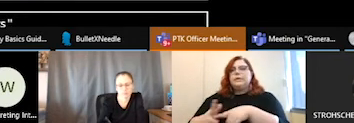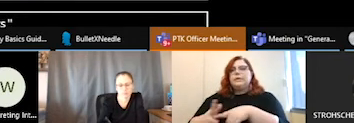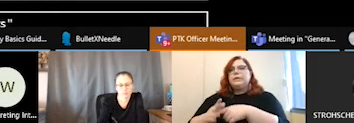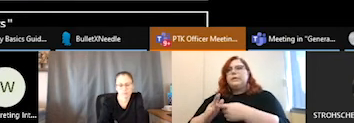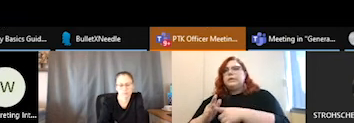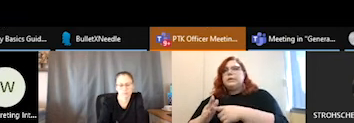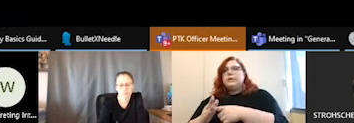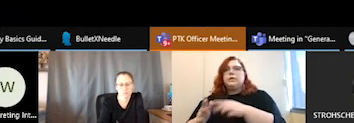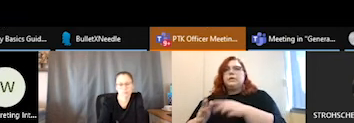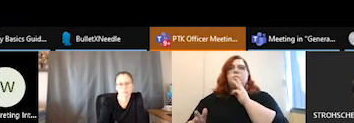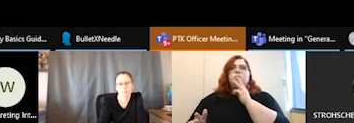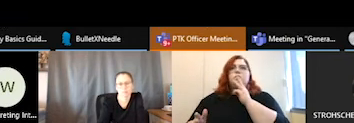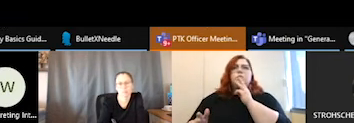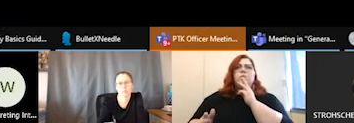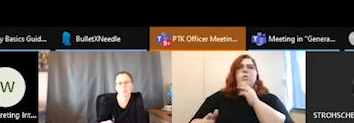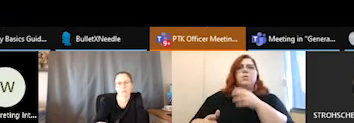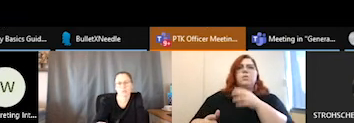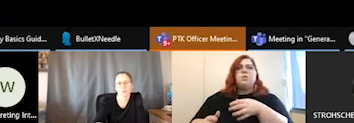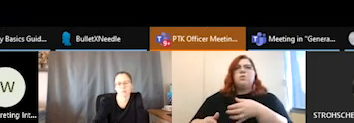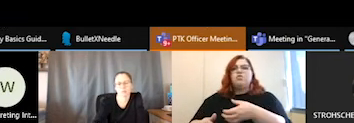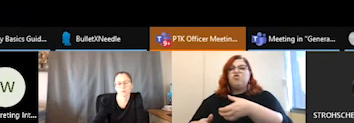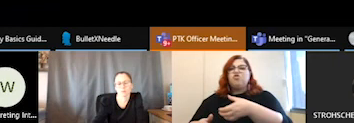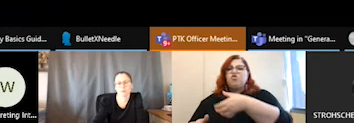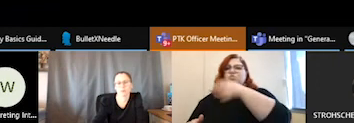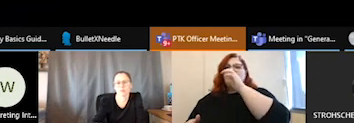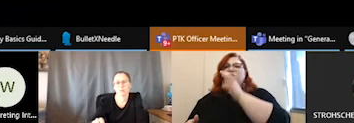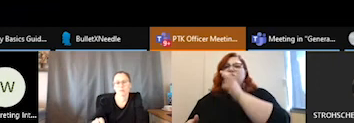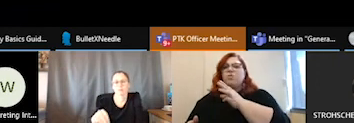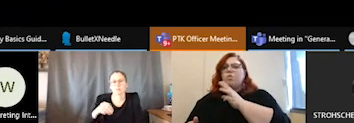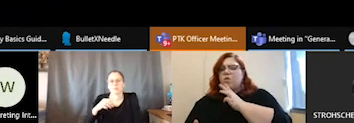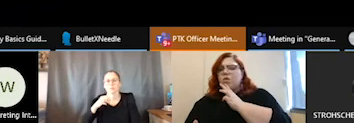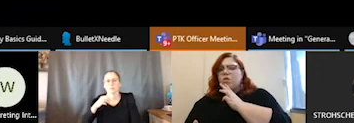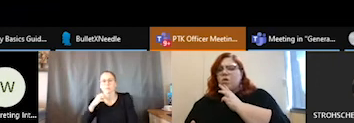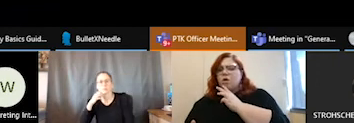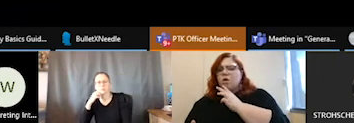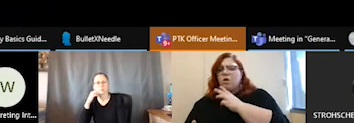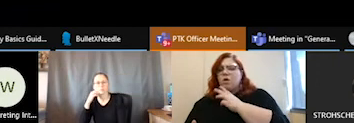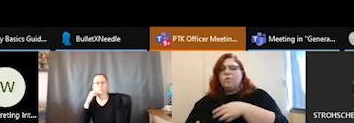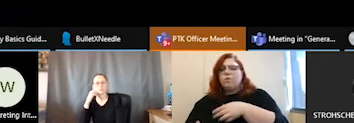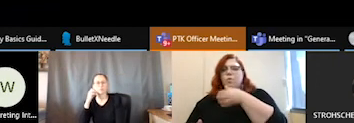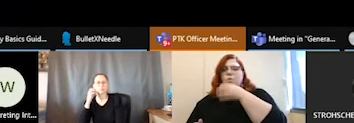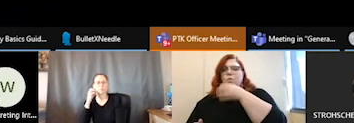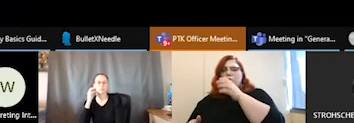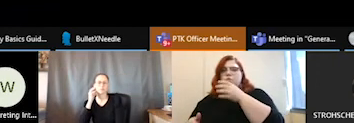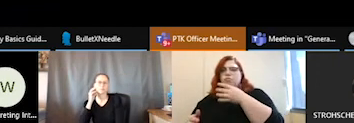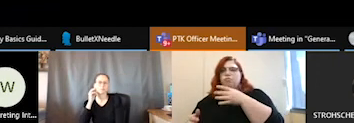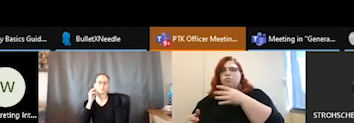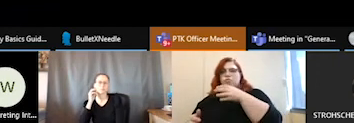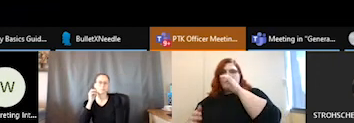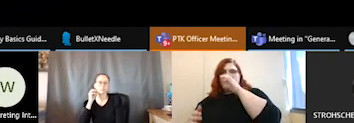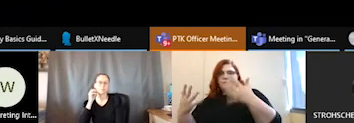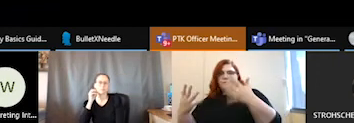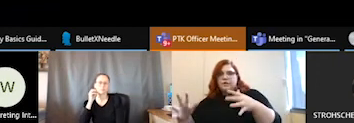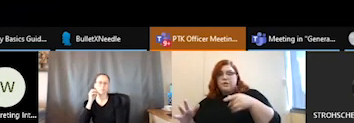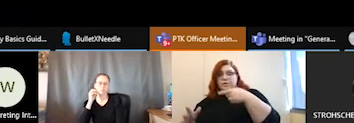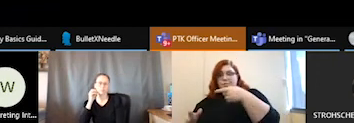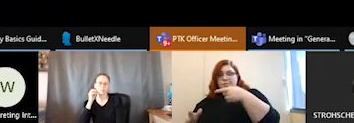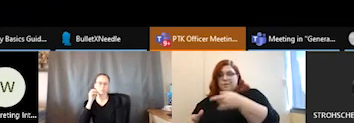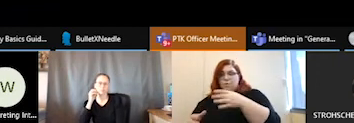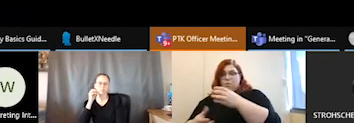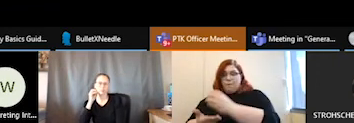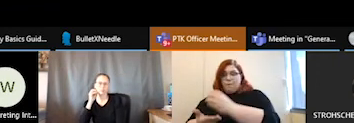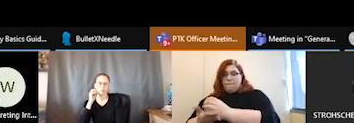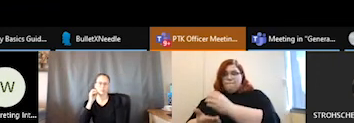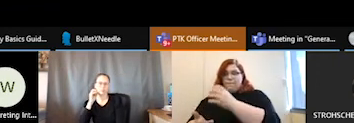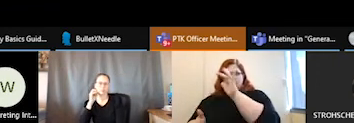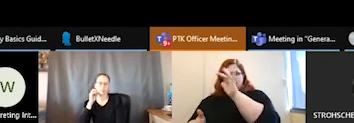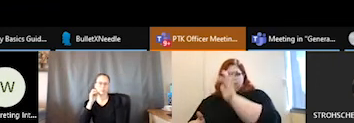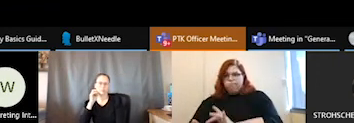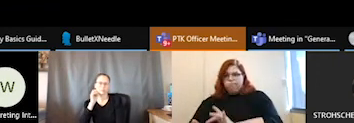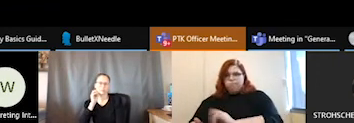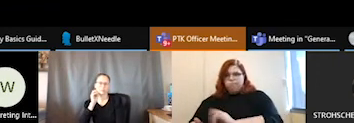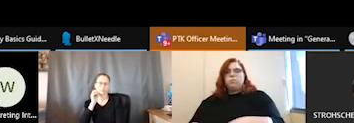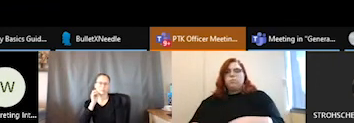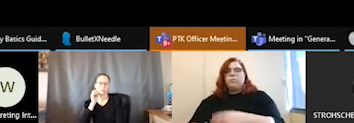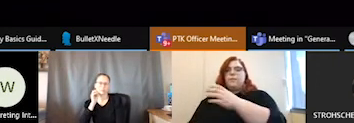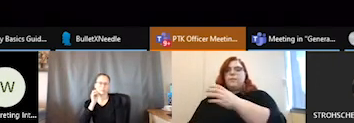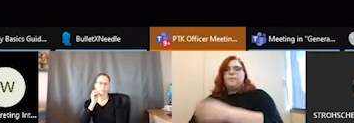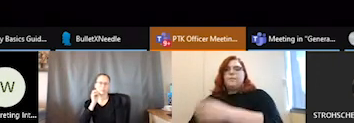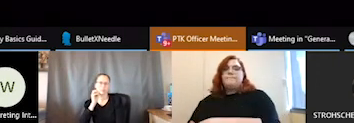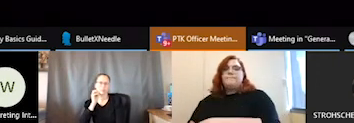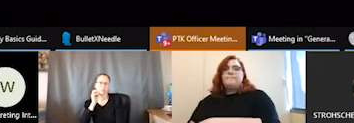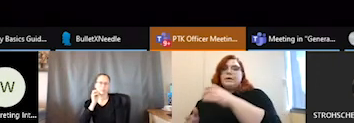drink water. You drink the water, the water bottle is now empty. And then maybe pick up keys,